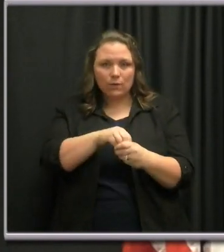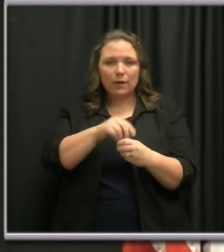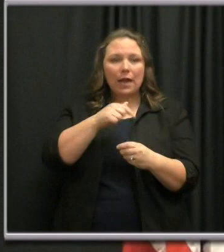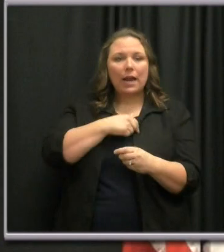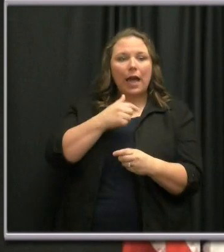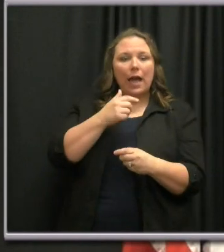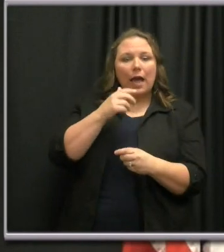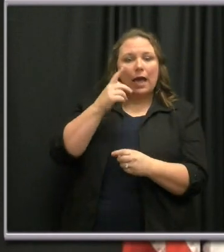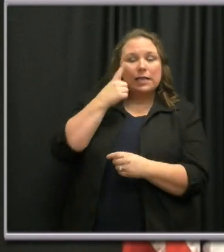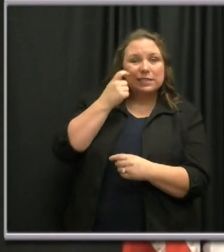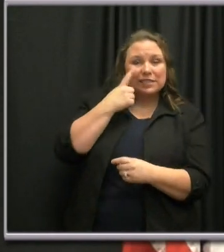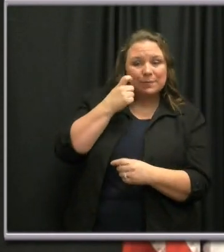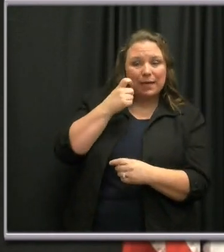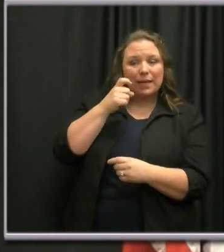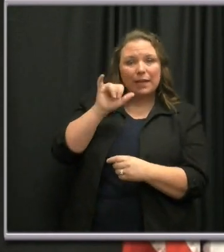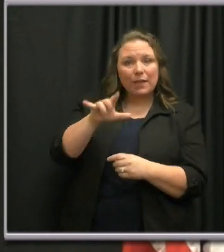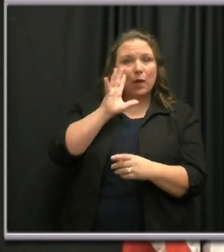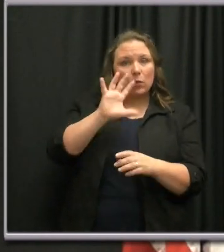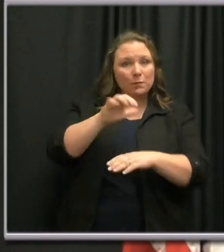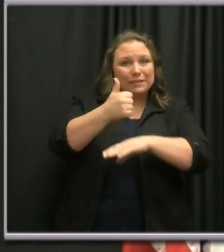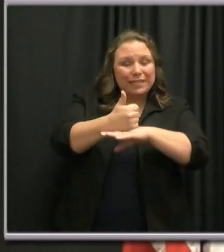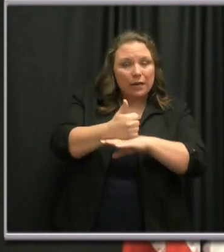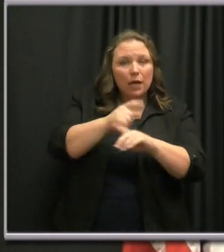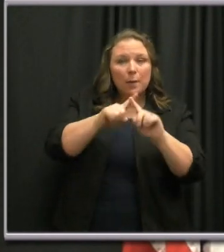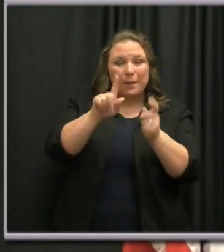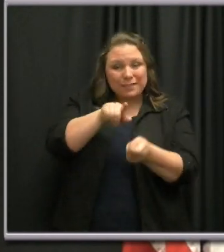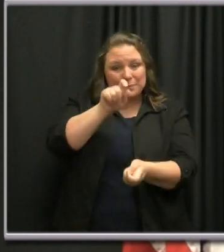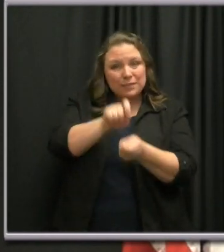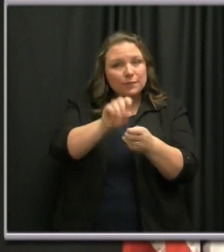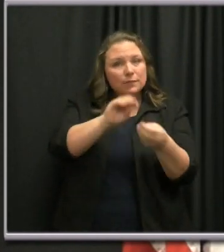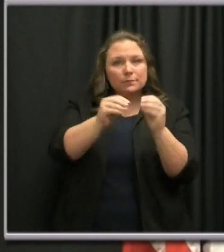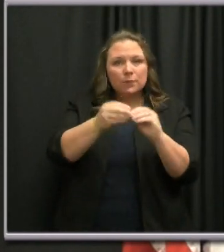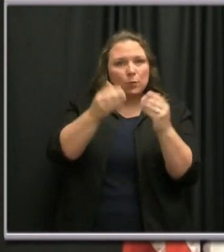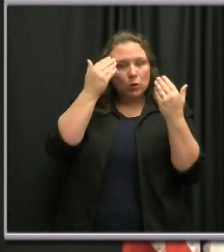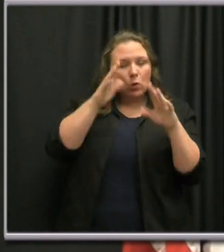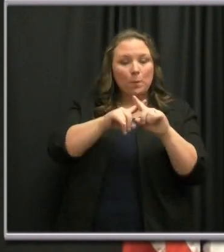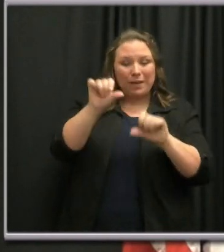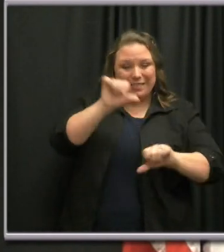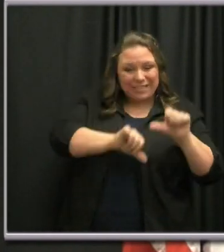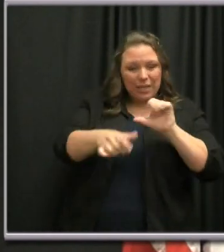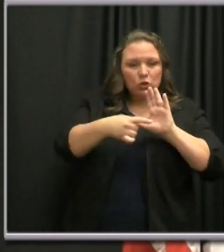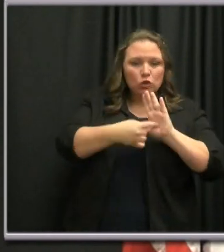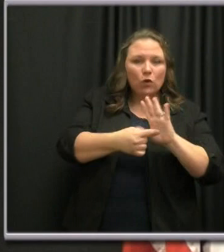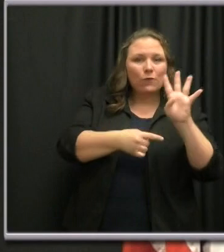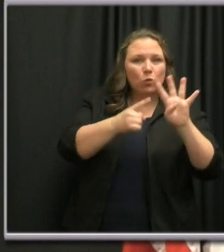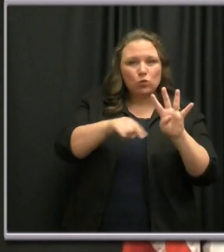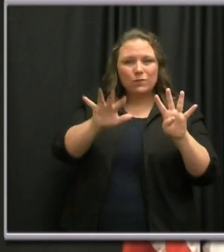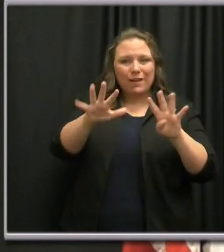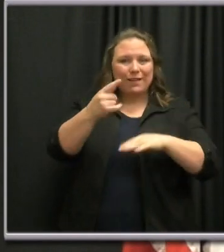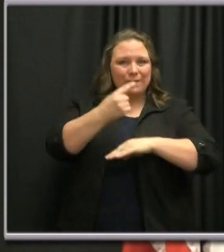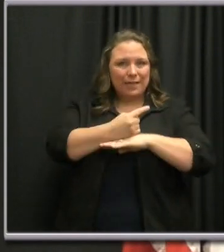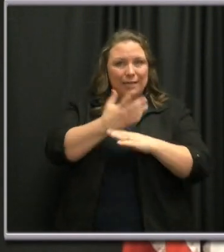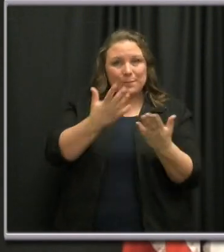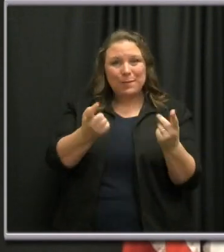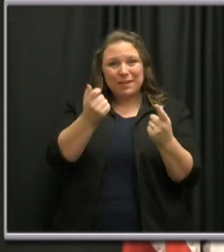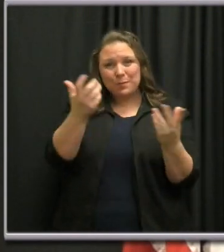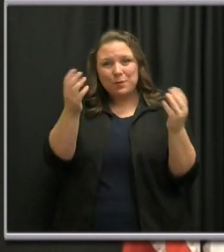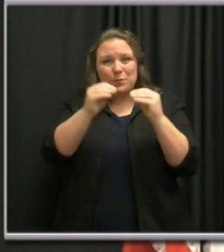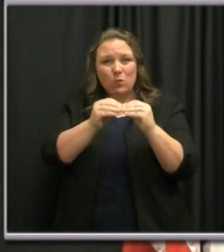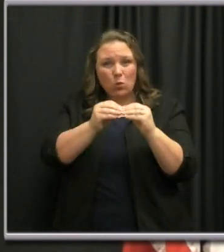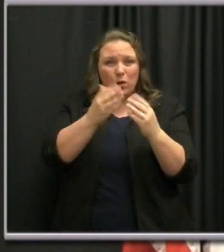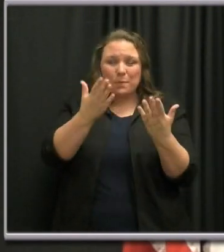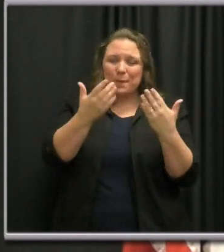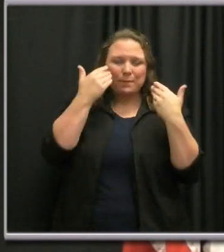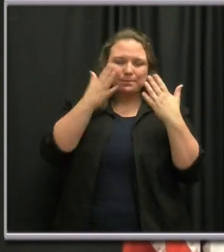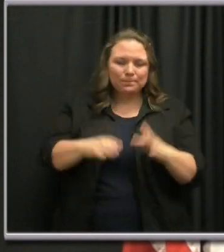of that will be implemented. I don't know the exact number, but I'll tell you, the science typically shows 4 to 5 days. It may be a little more tight than that, maybe a little